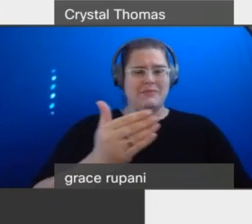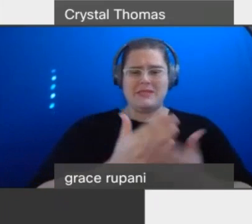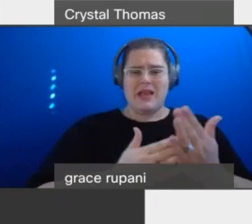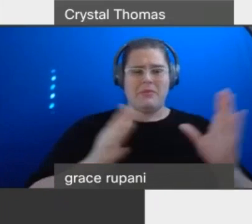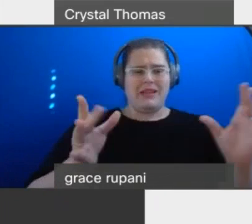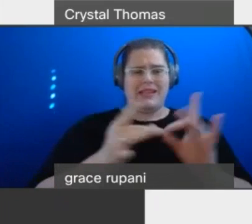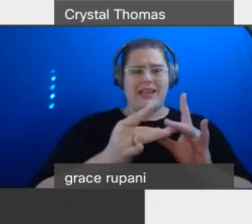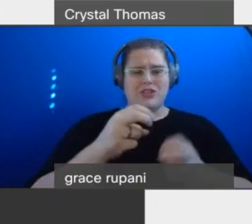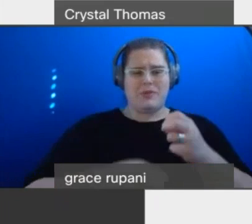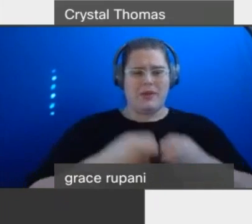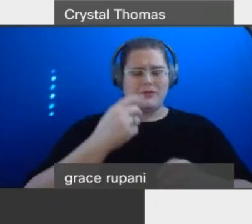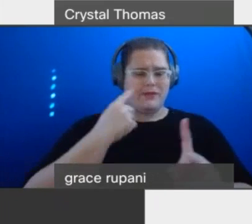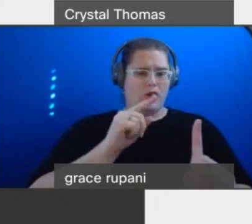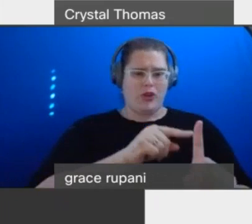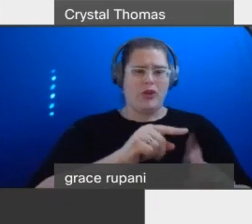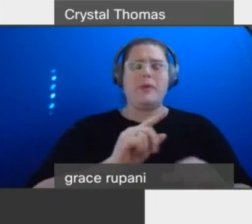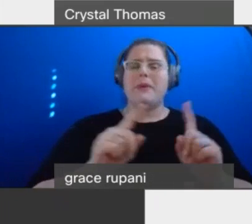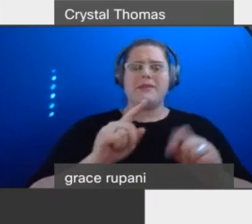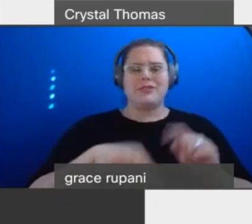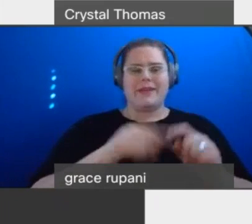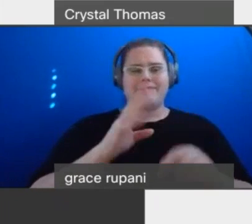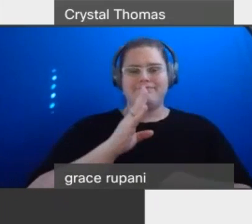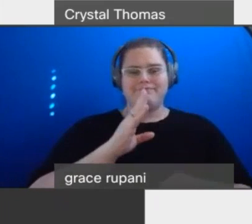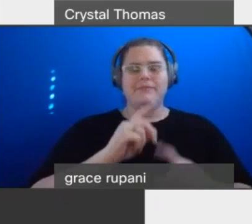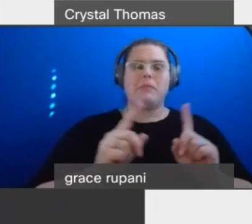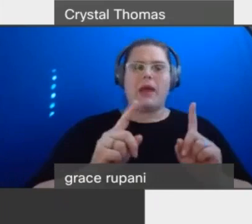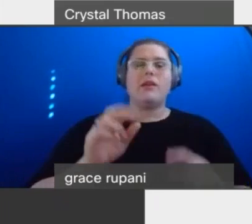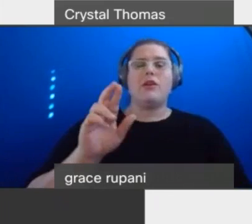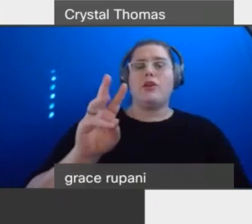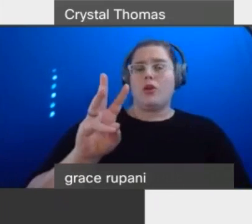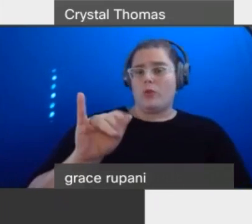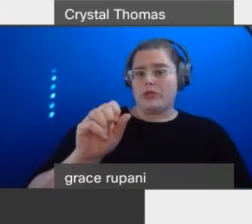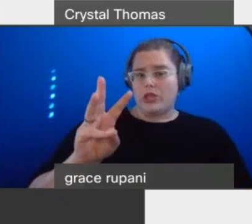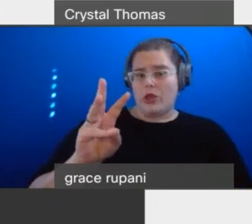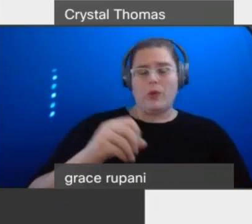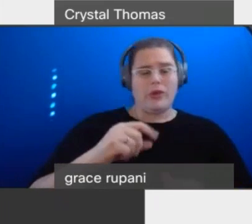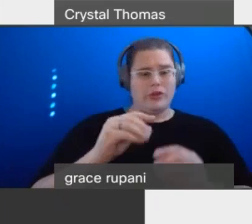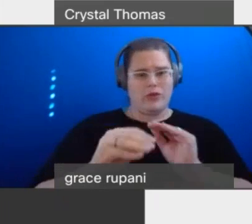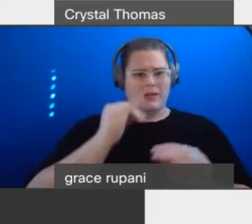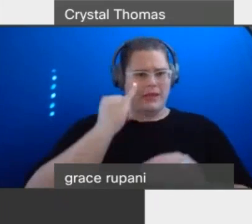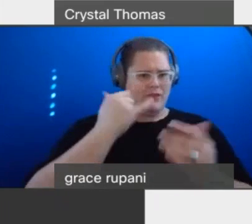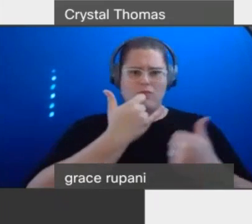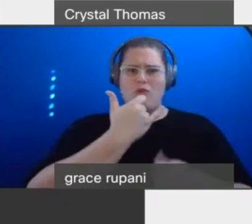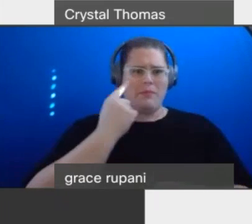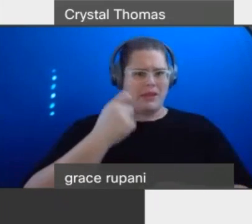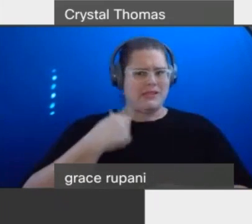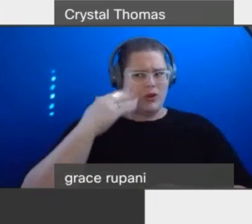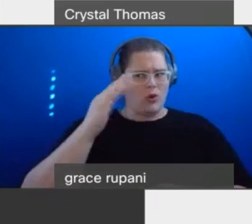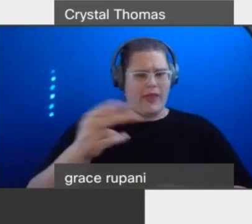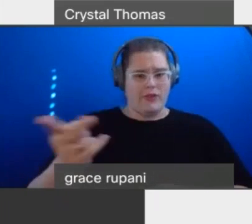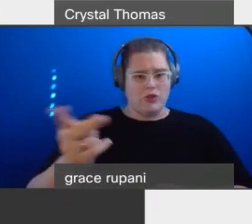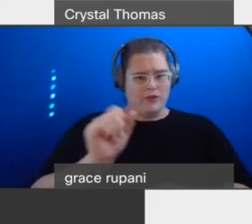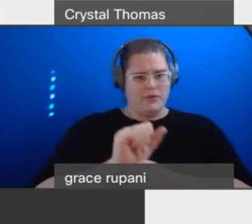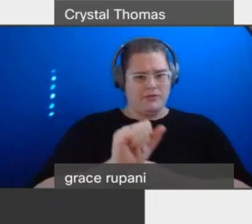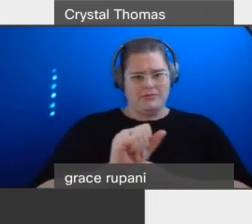her. From what I heard her saying, and Winslow, correct me if I'm wrong, because I know you and she have been talking a lot this week, there will